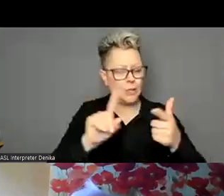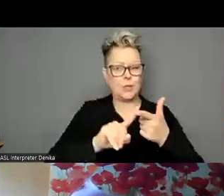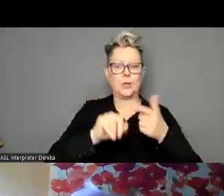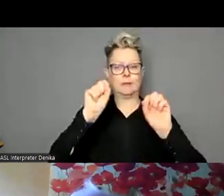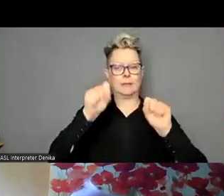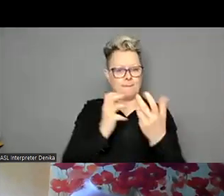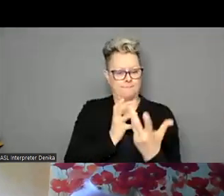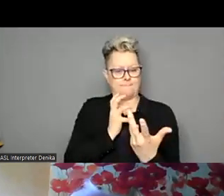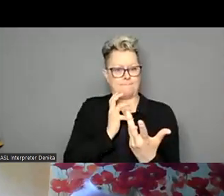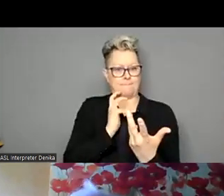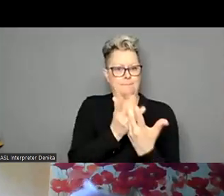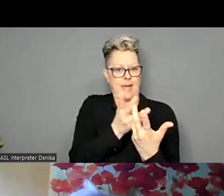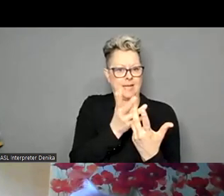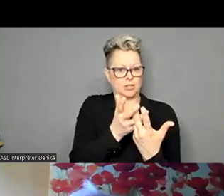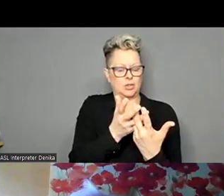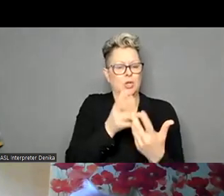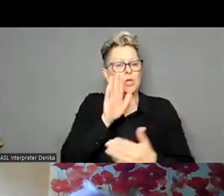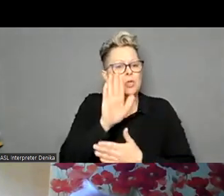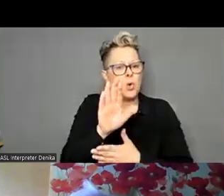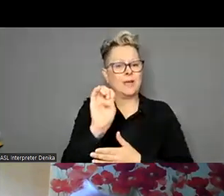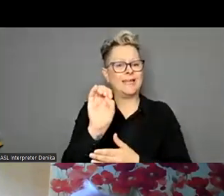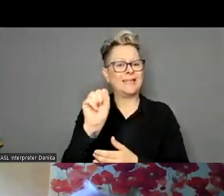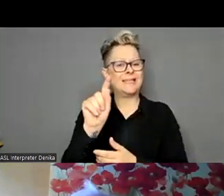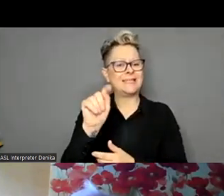what's actually in your estate at the time of your death.